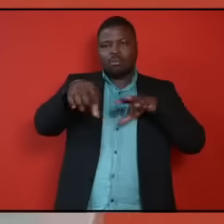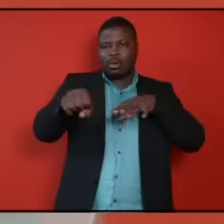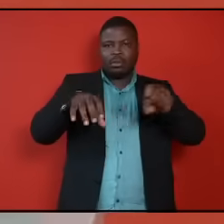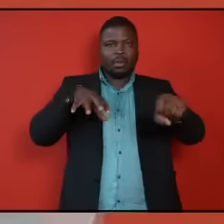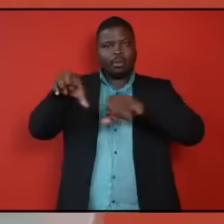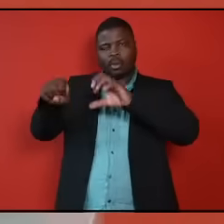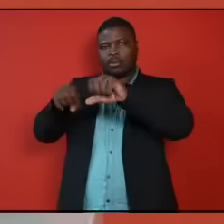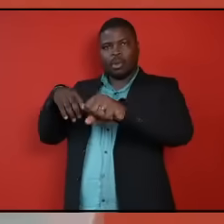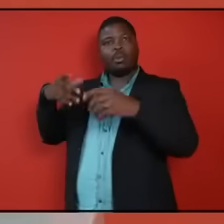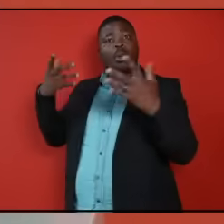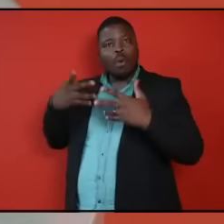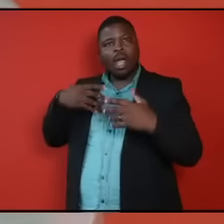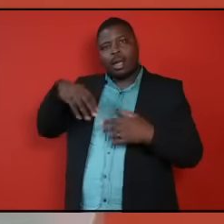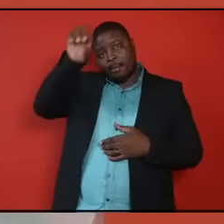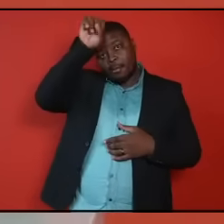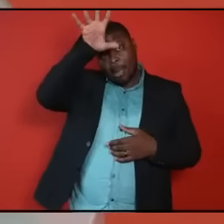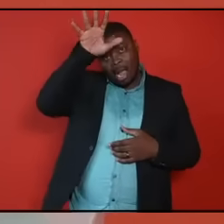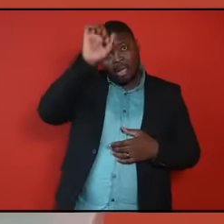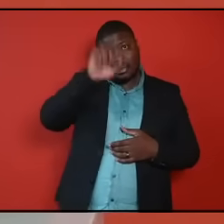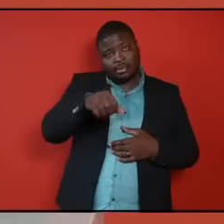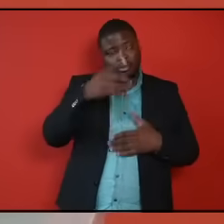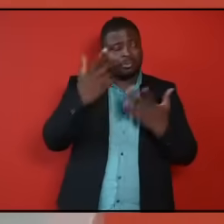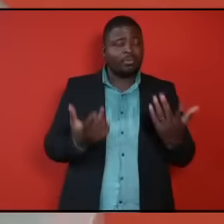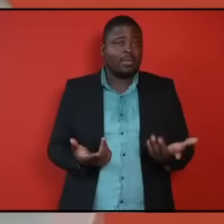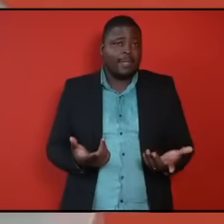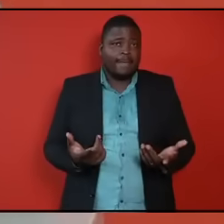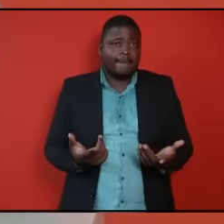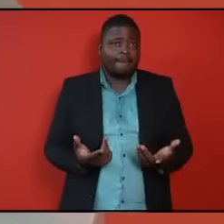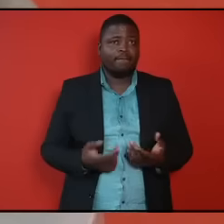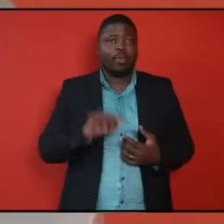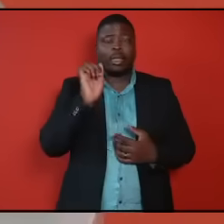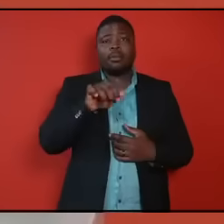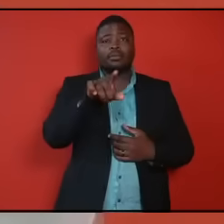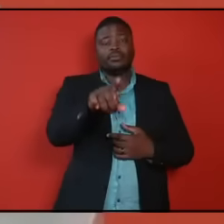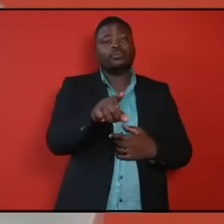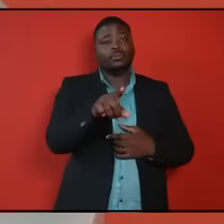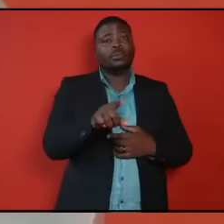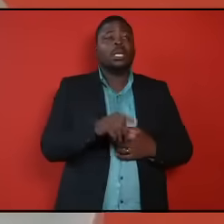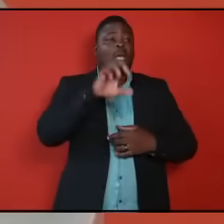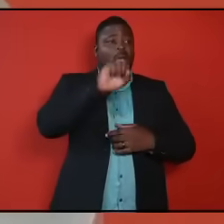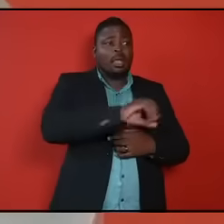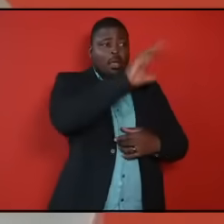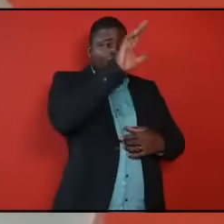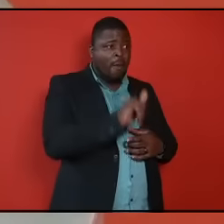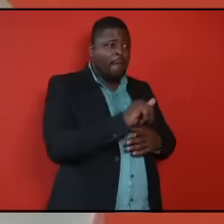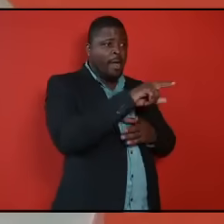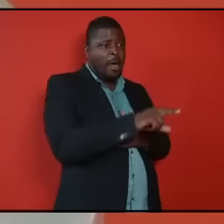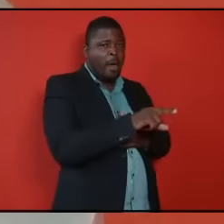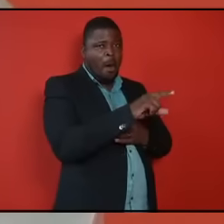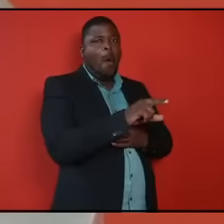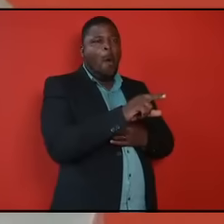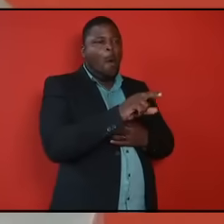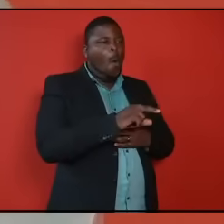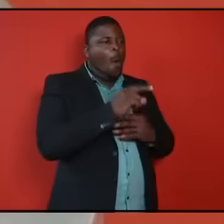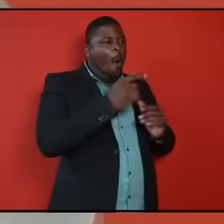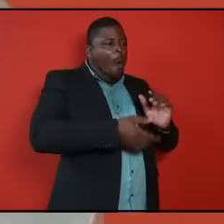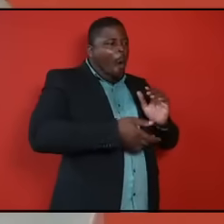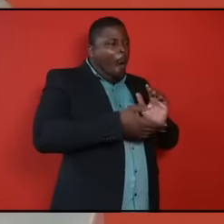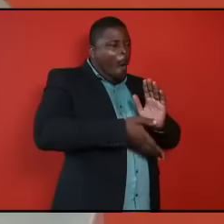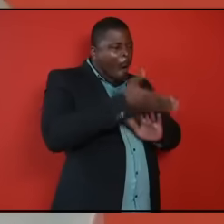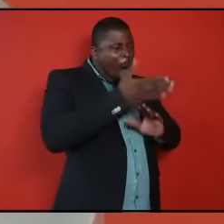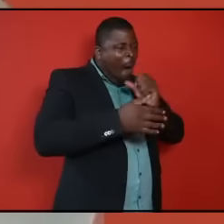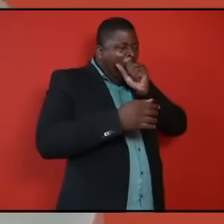means. There must never be a business activity anywhere in South Africa without the local leadership of the